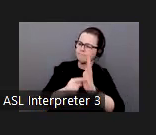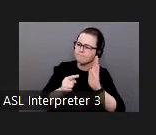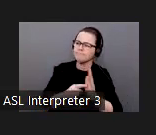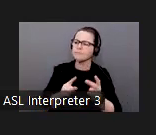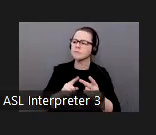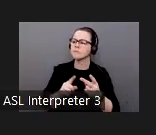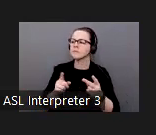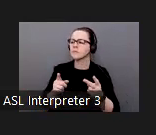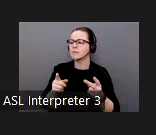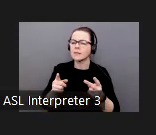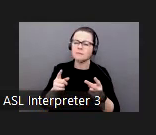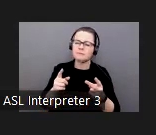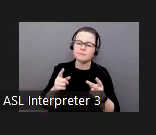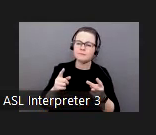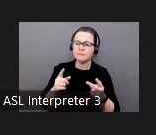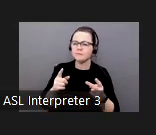to age-related